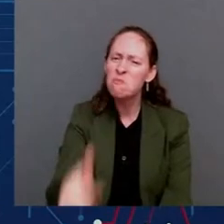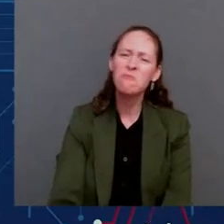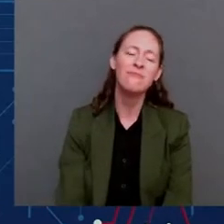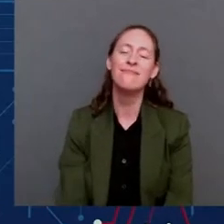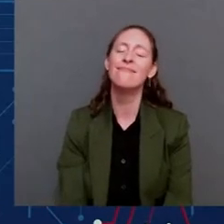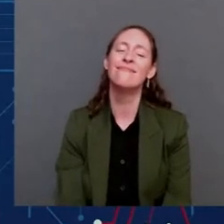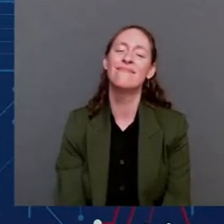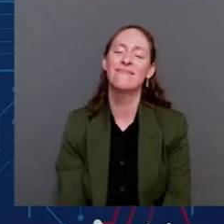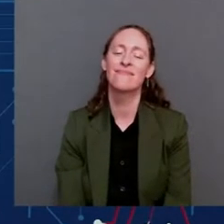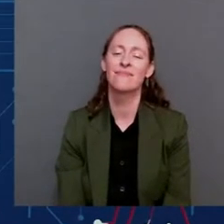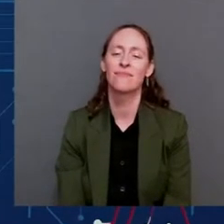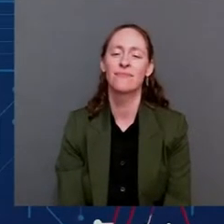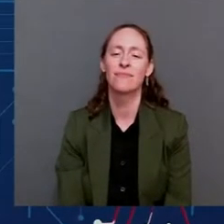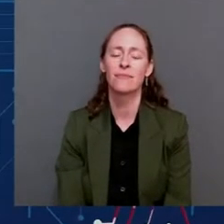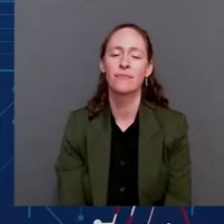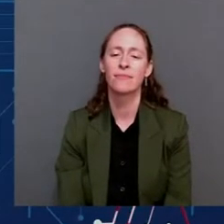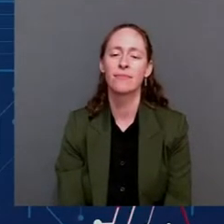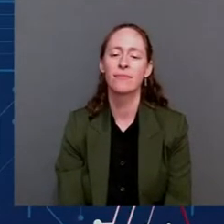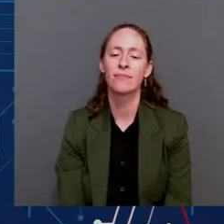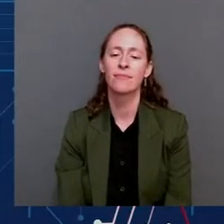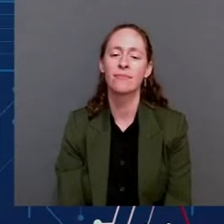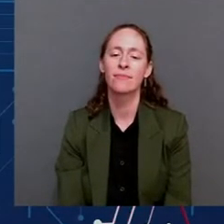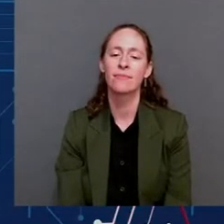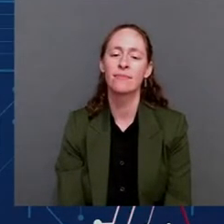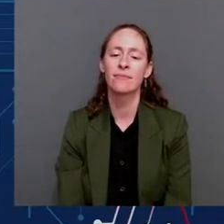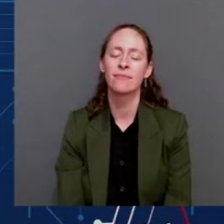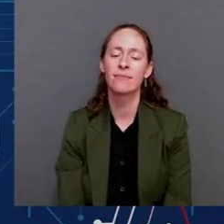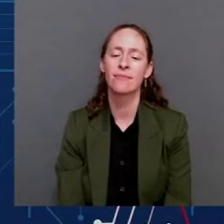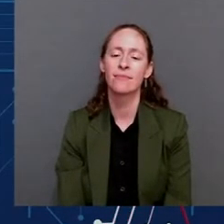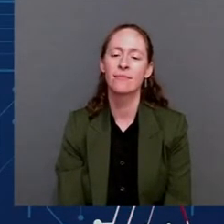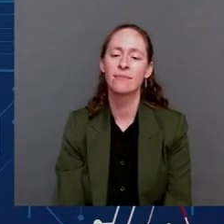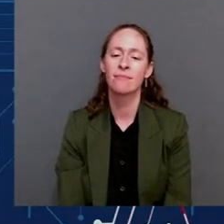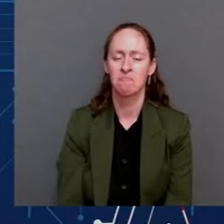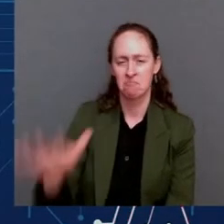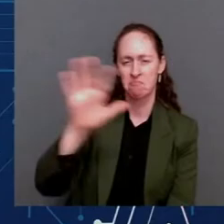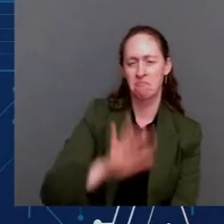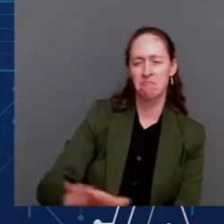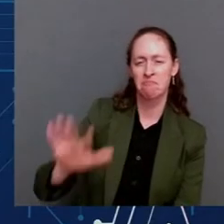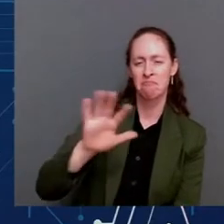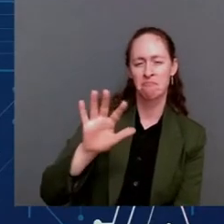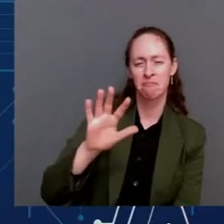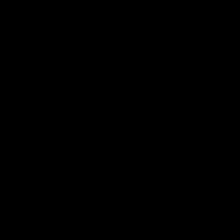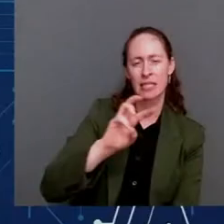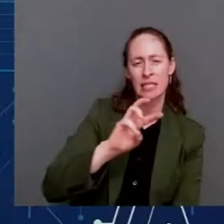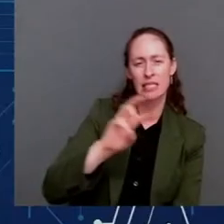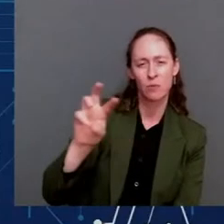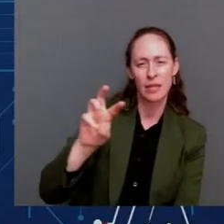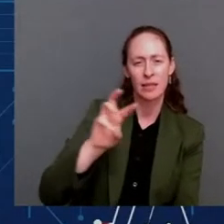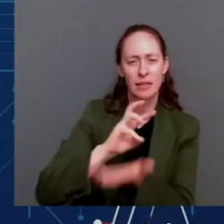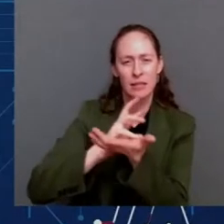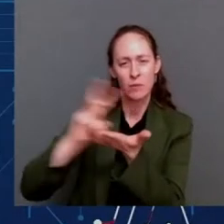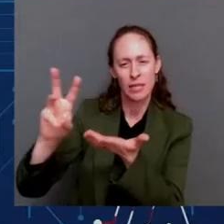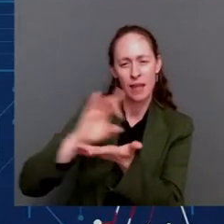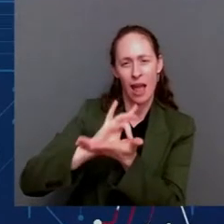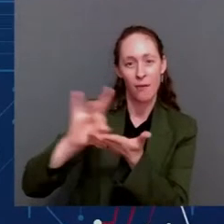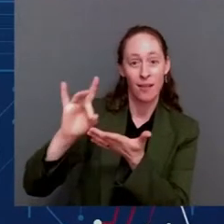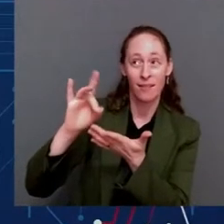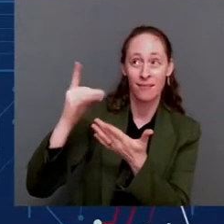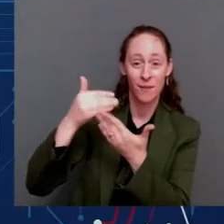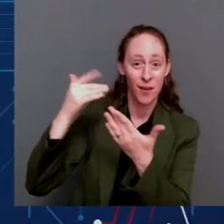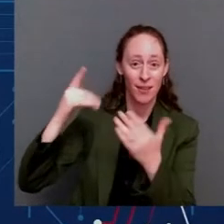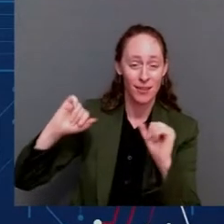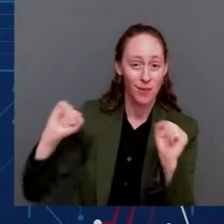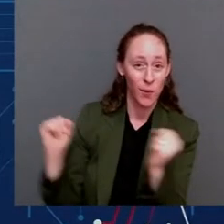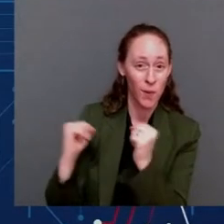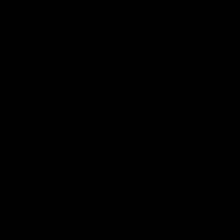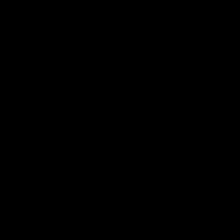6 to 8 weeks of decent weather left. That was a joke. Every day is a beautiful day in Michigan. But I want to thank our congressional delegation for their